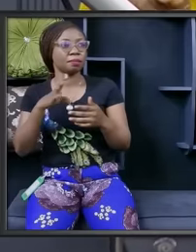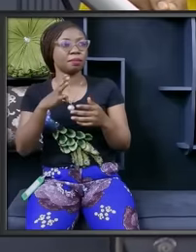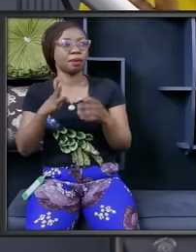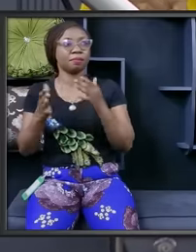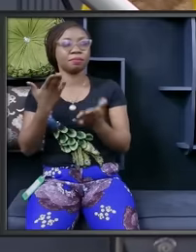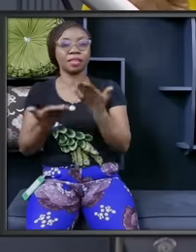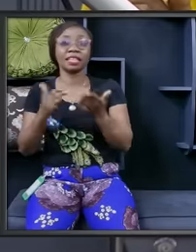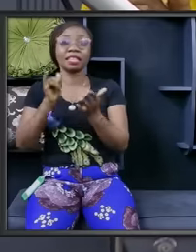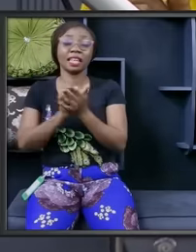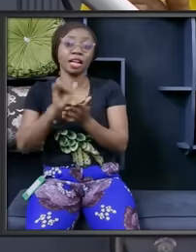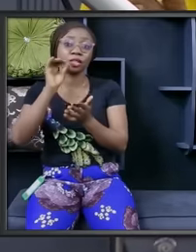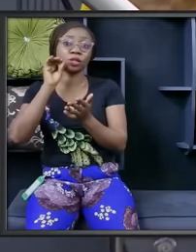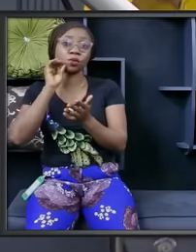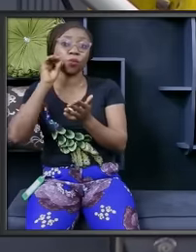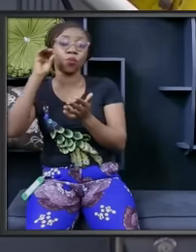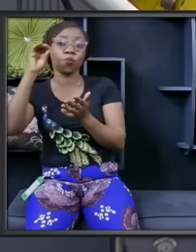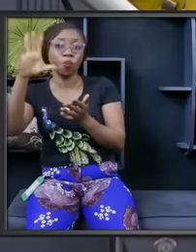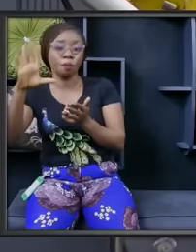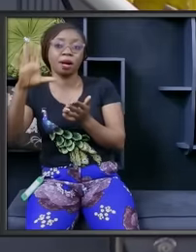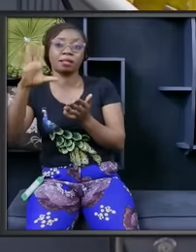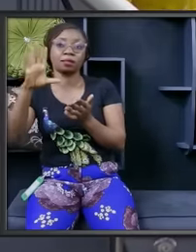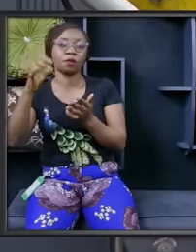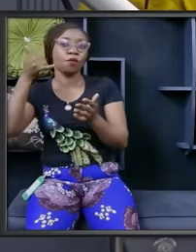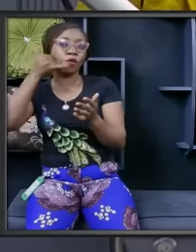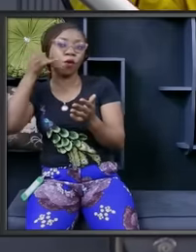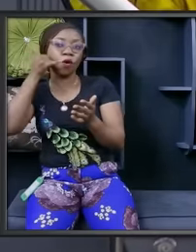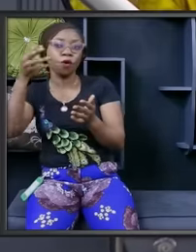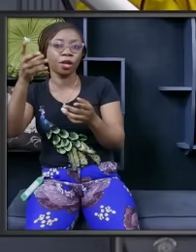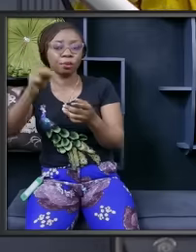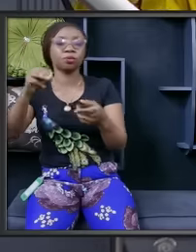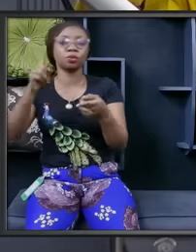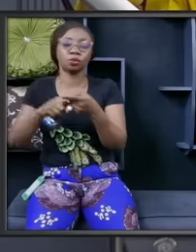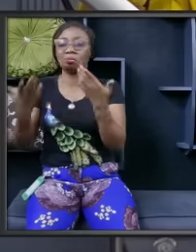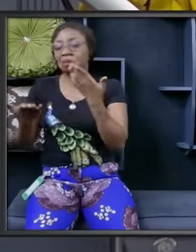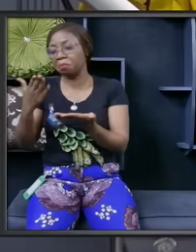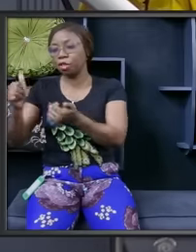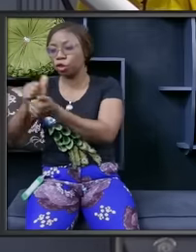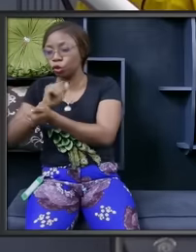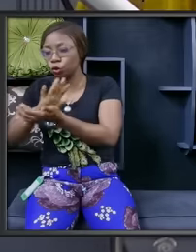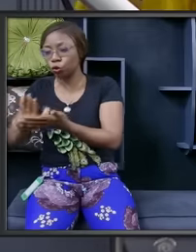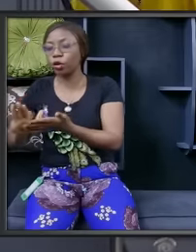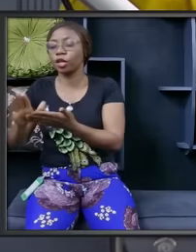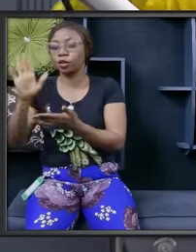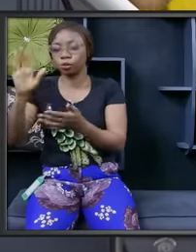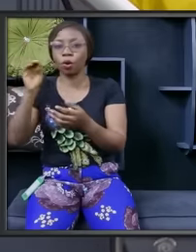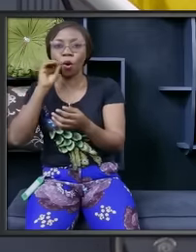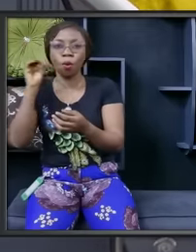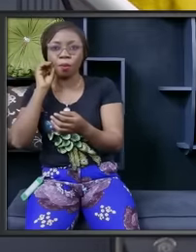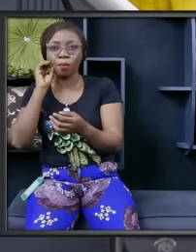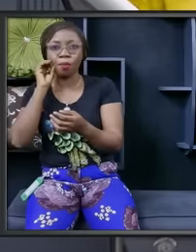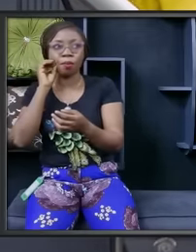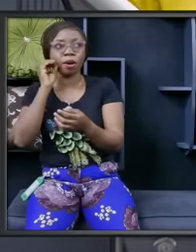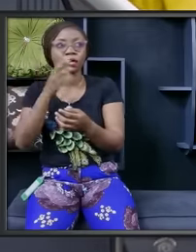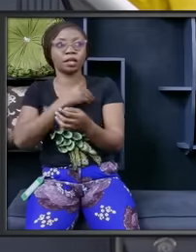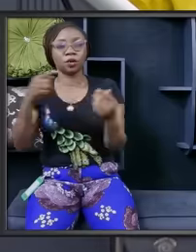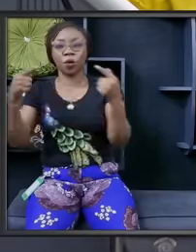number deliberately in order to break your heart, in order to destroy his home. Okay. Yes, but continue. And not the opposite way you can't